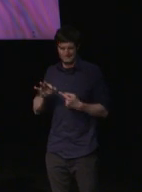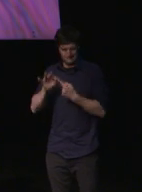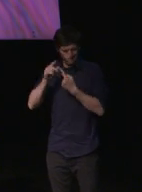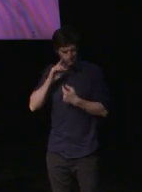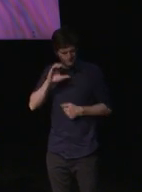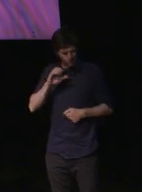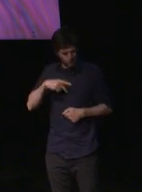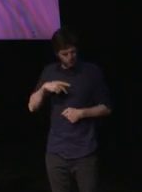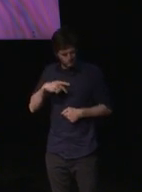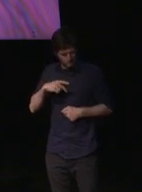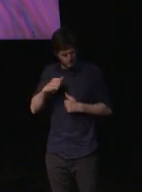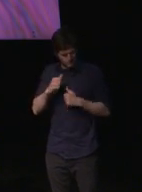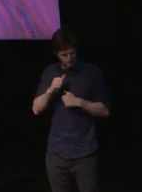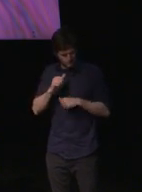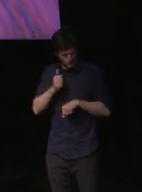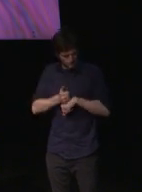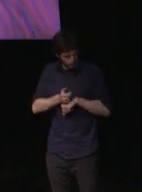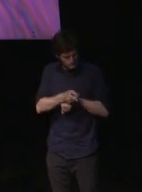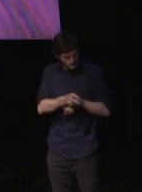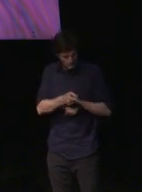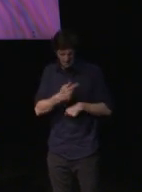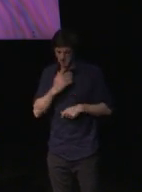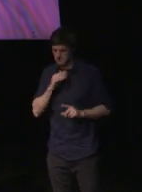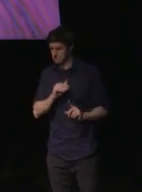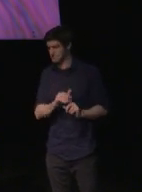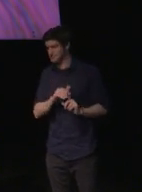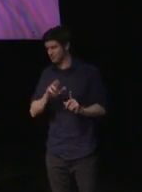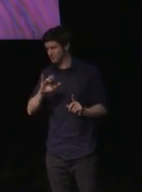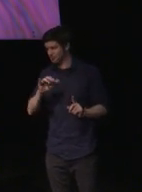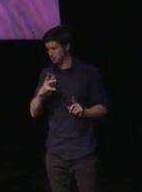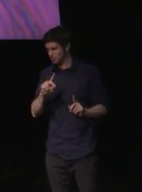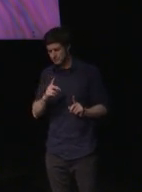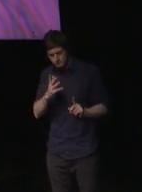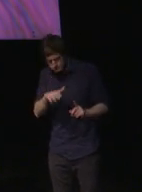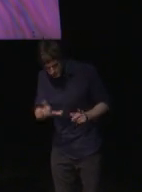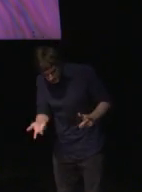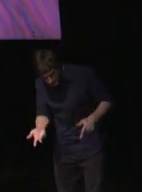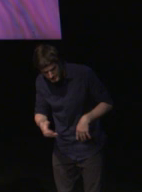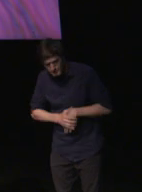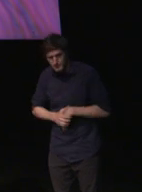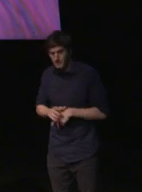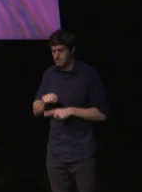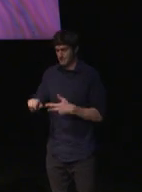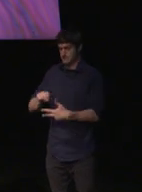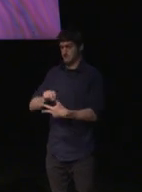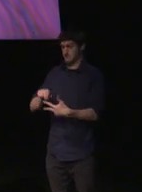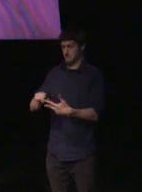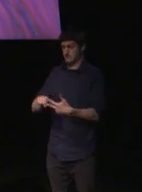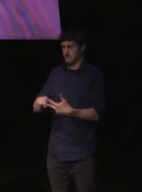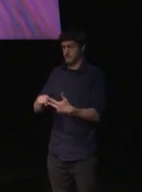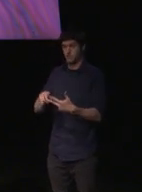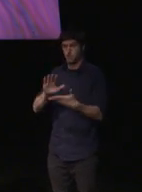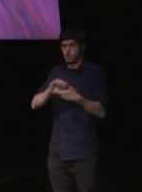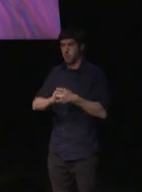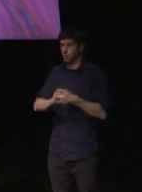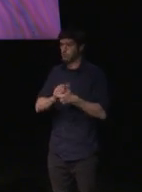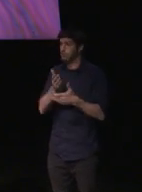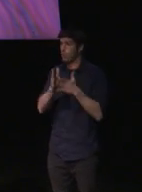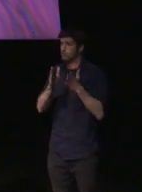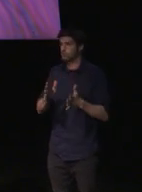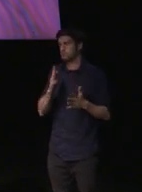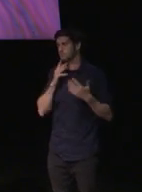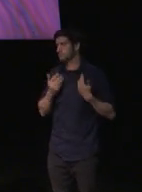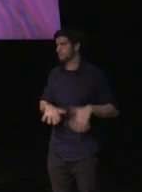about that. That's really funny that he was the only one not here. But these partners were kind of invaluable to us. They all